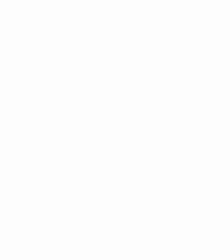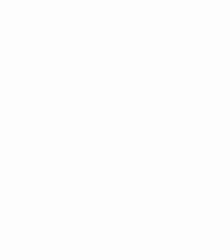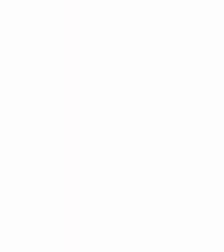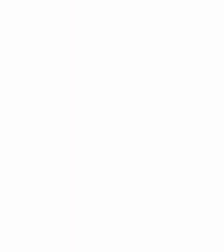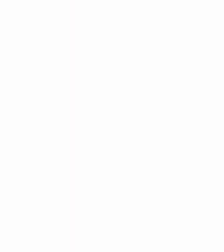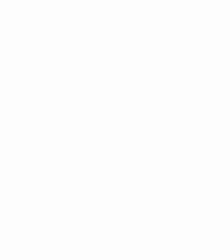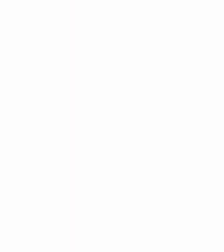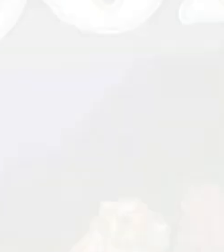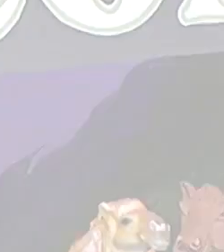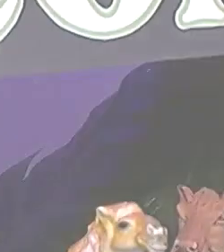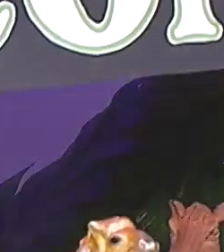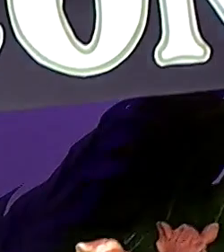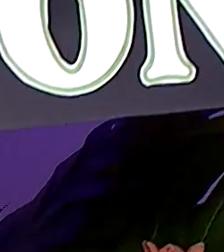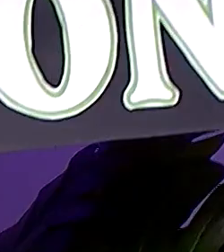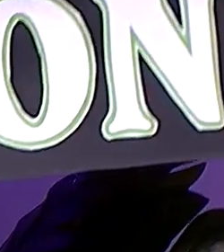KPM.